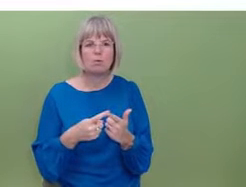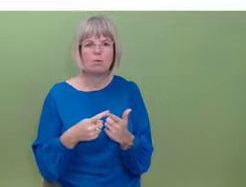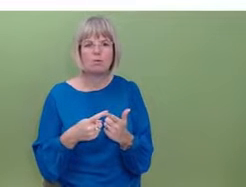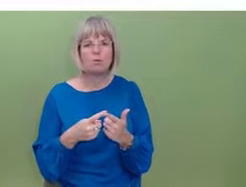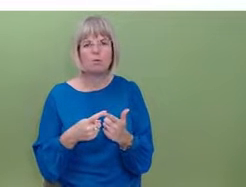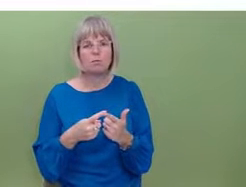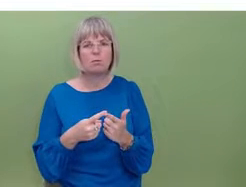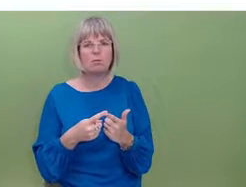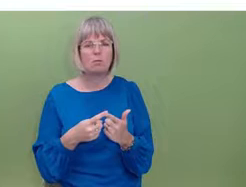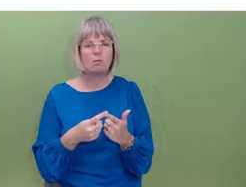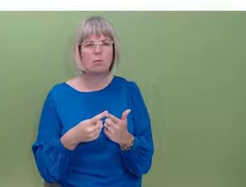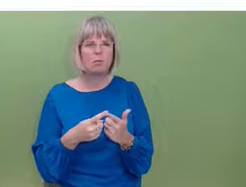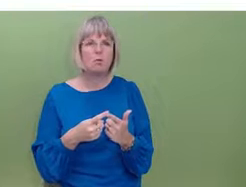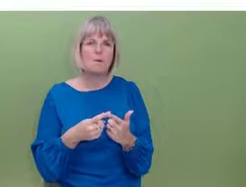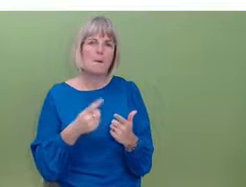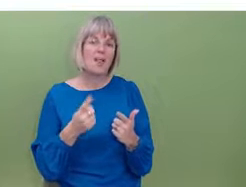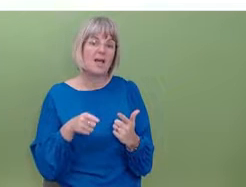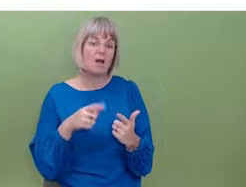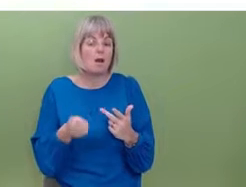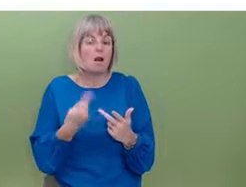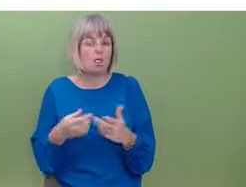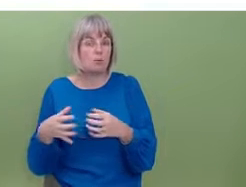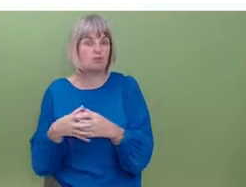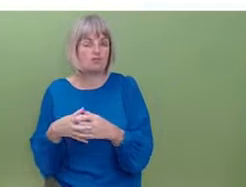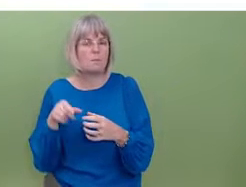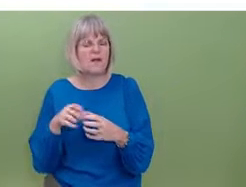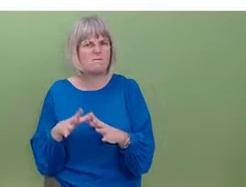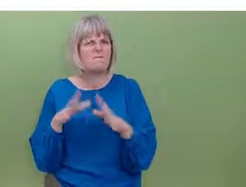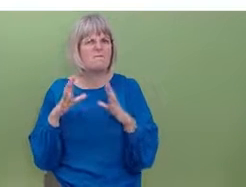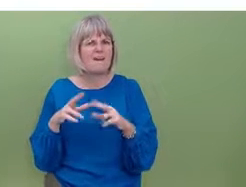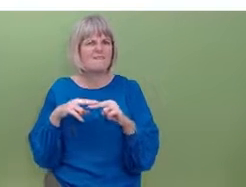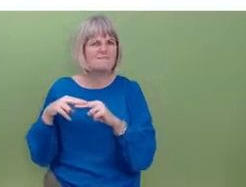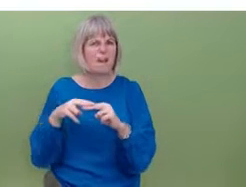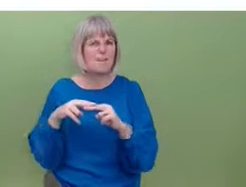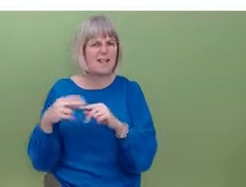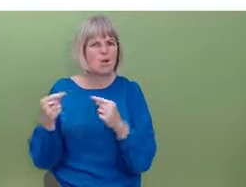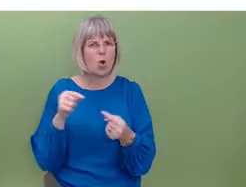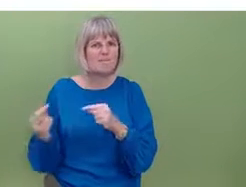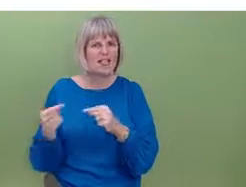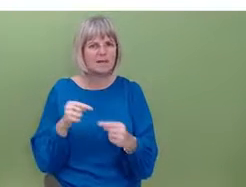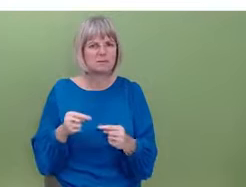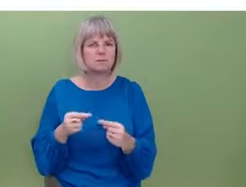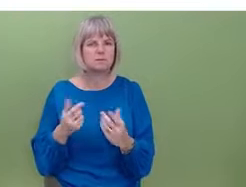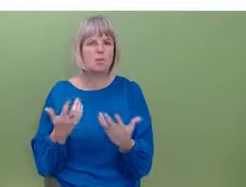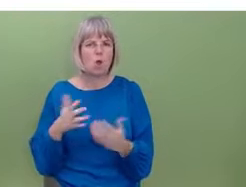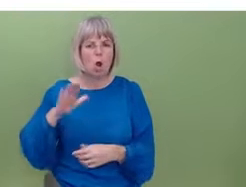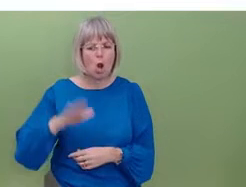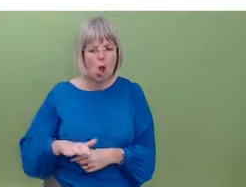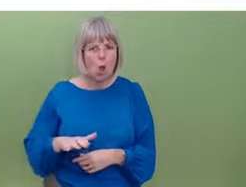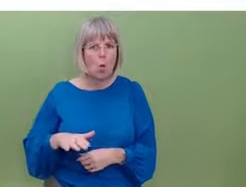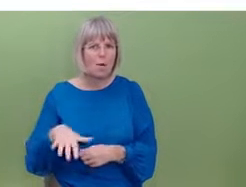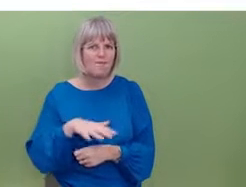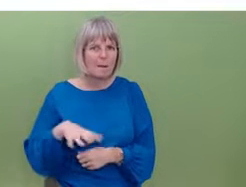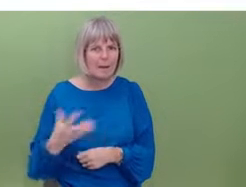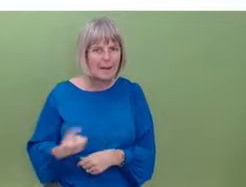joined by another group with high family conflict and low family warmth and poor income, who develop